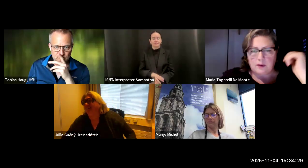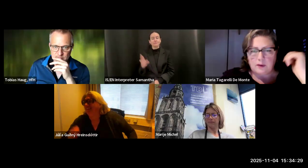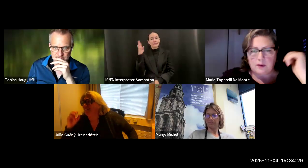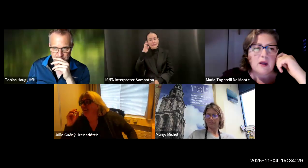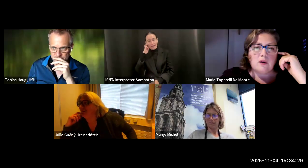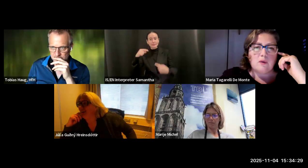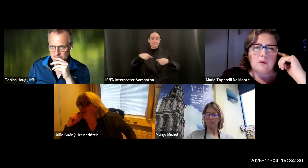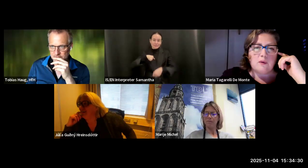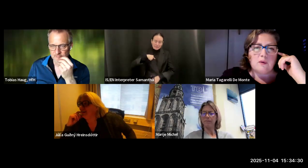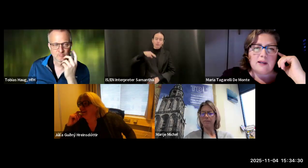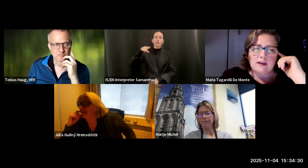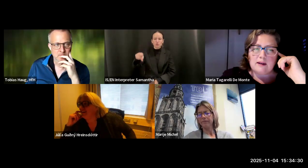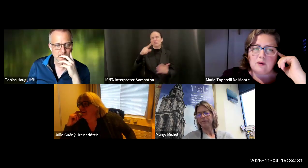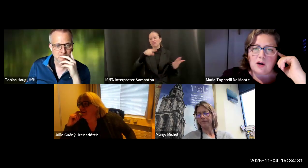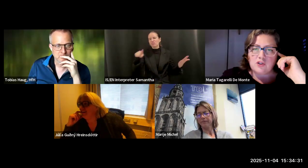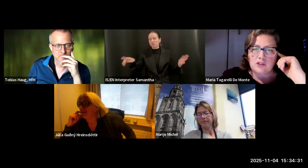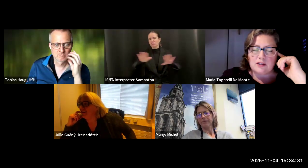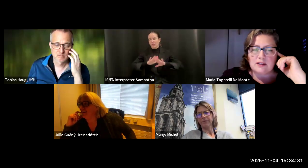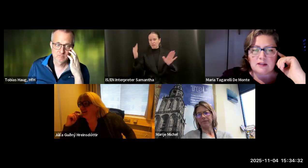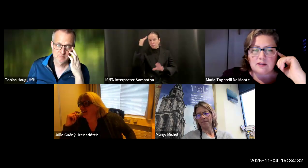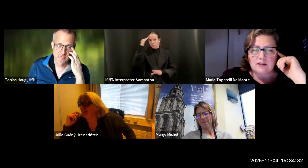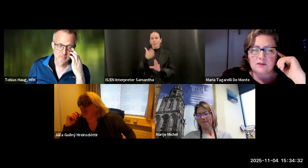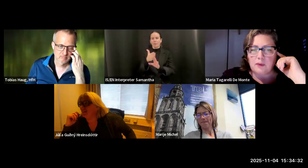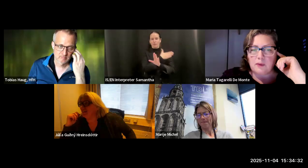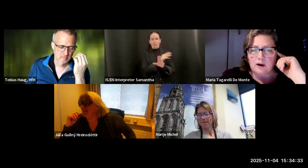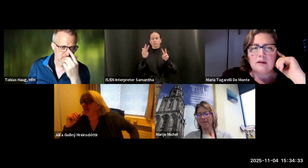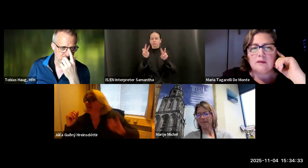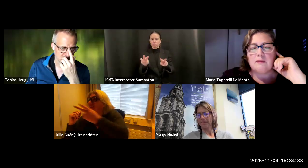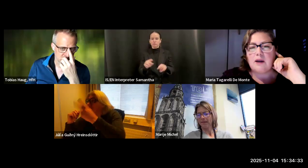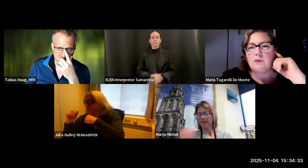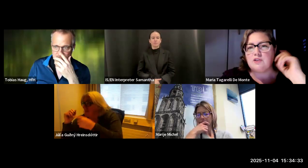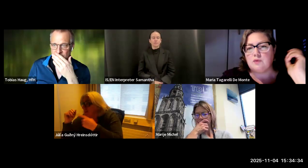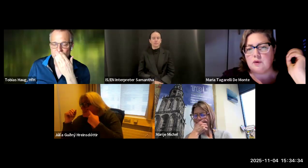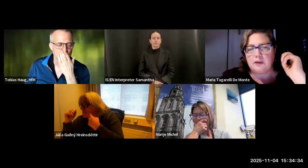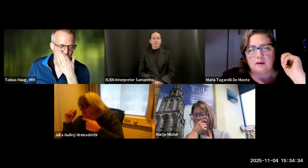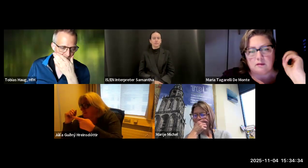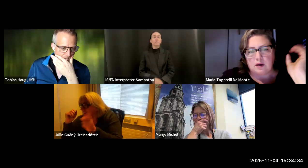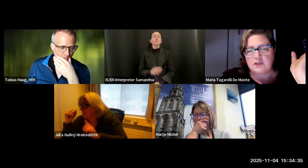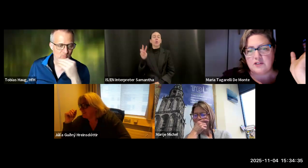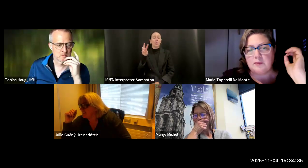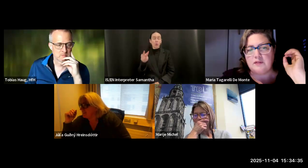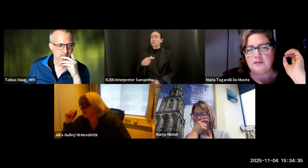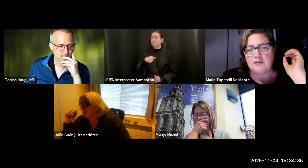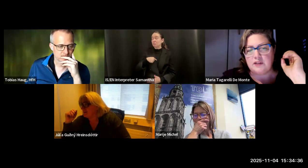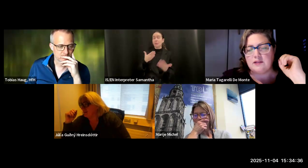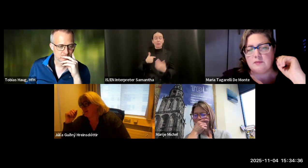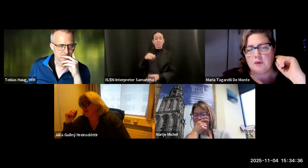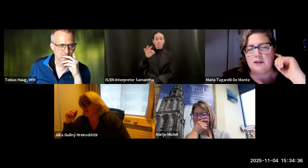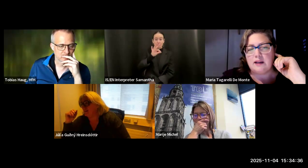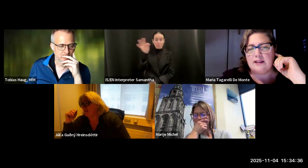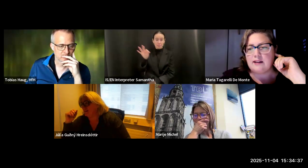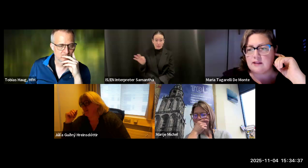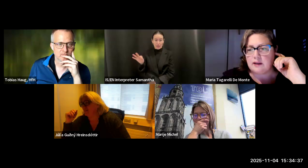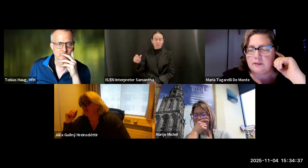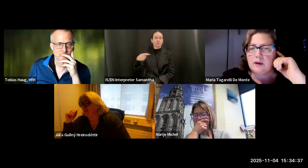you, etc. So when they watch this small part, my question would be, I would stop the video at